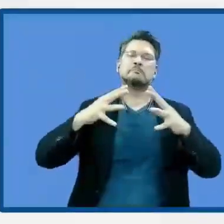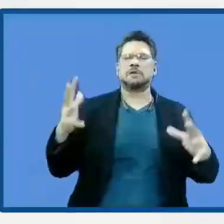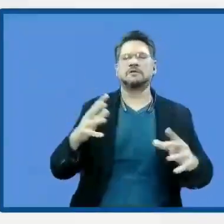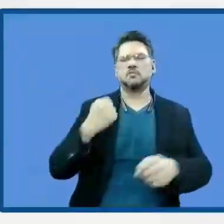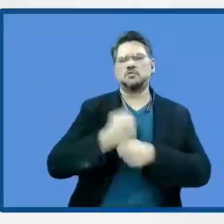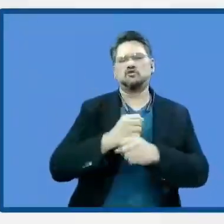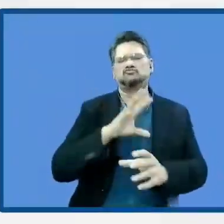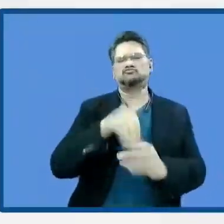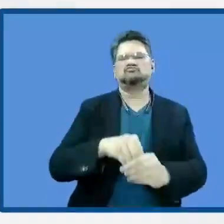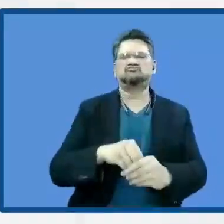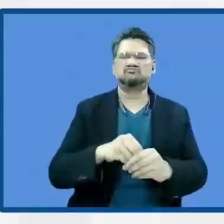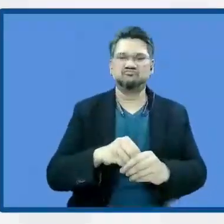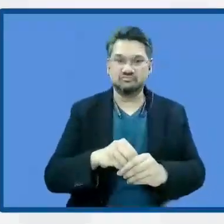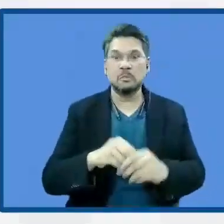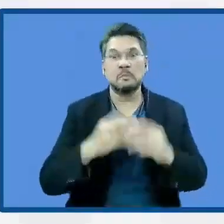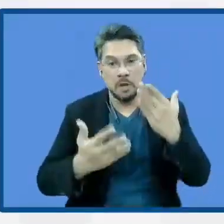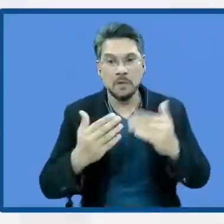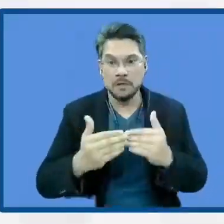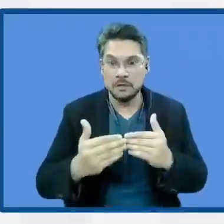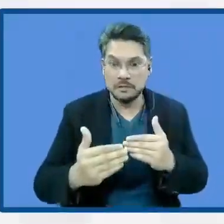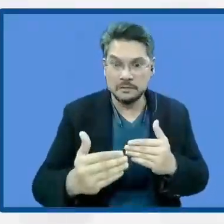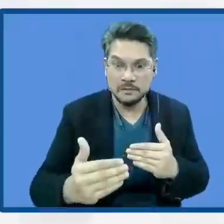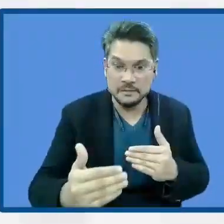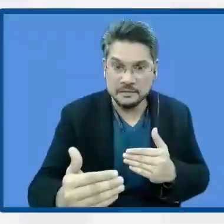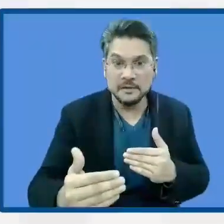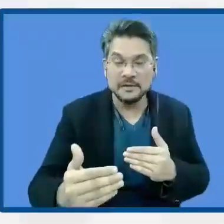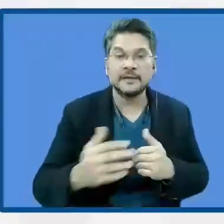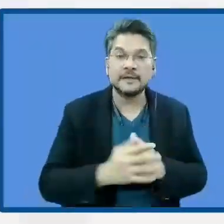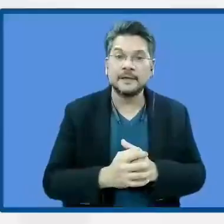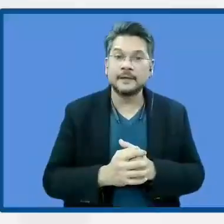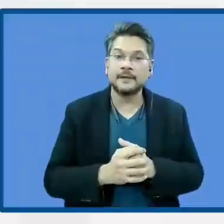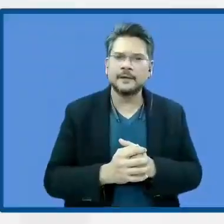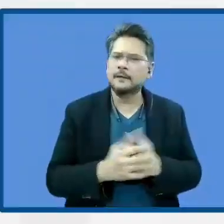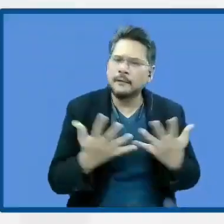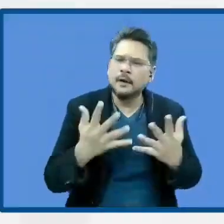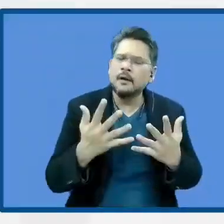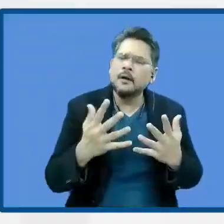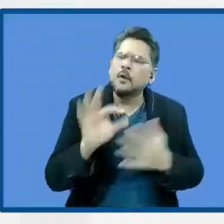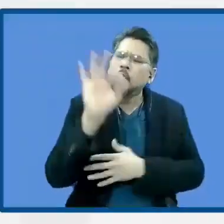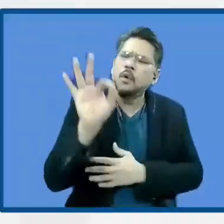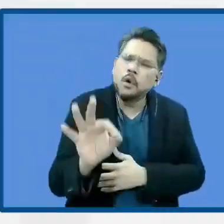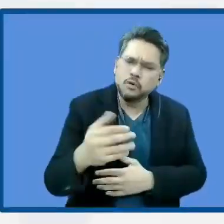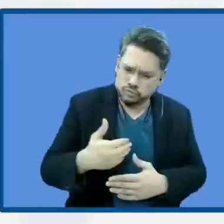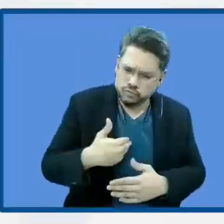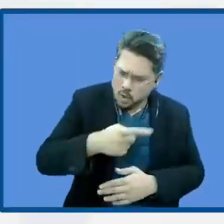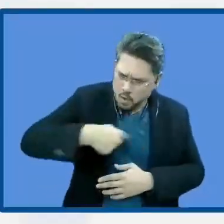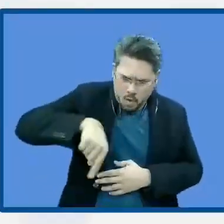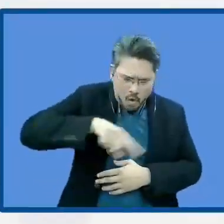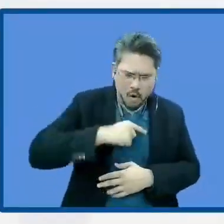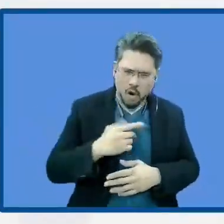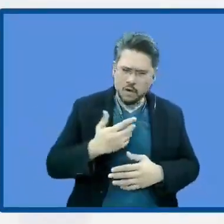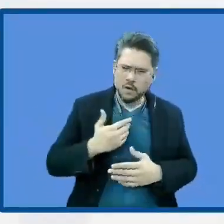And mainly, I would like to ask, what is our contribution? What is this profitable